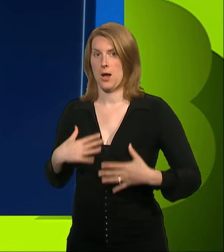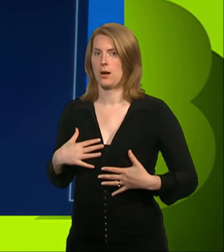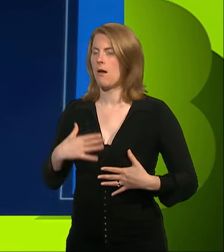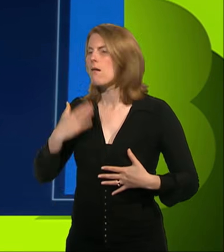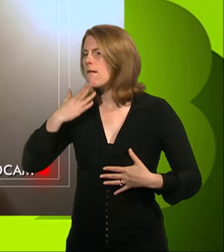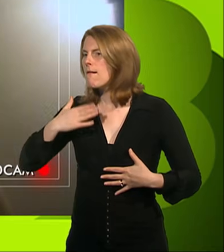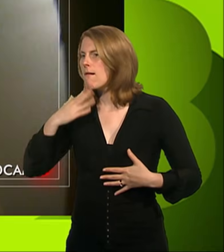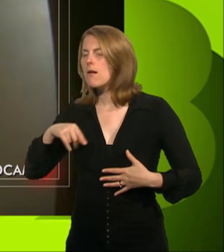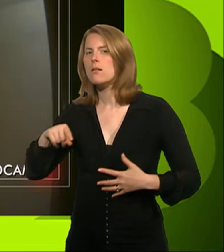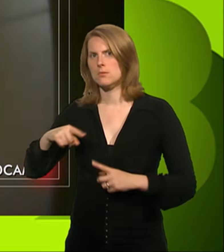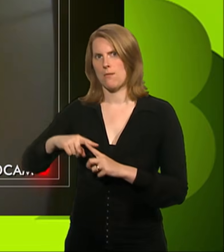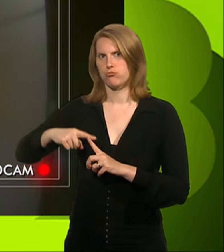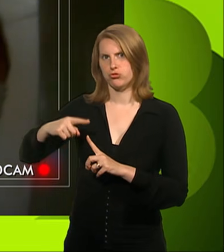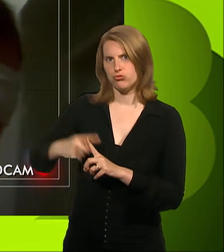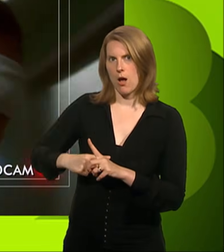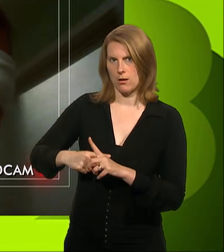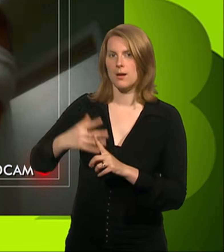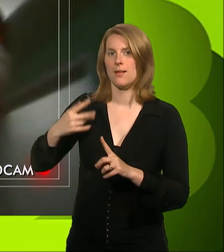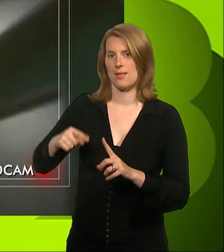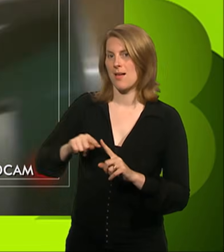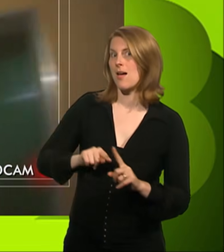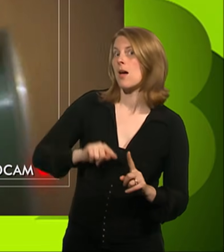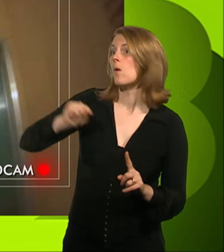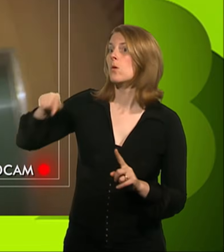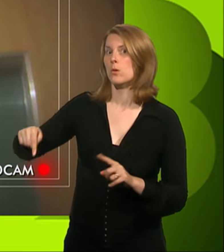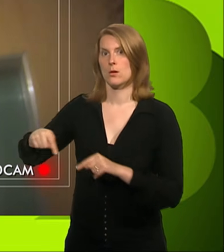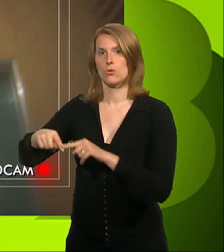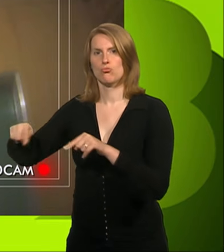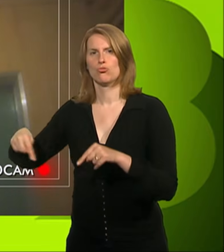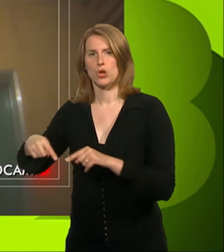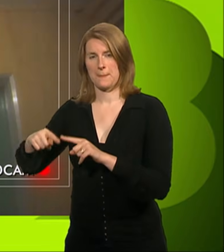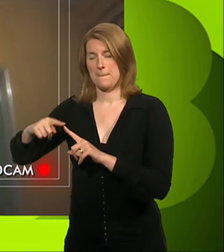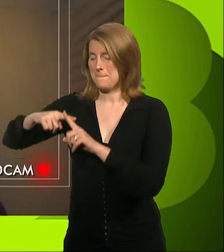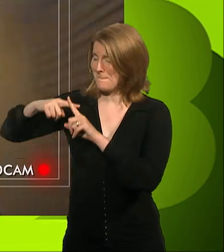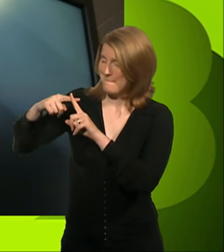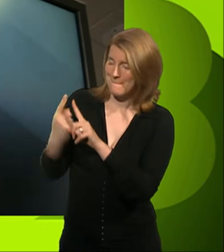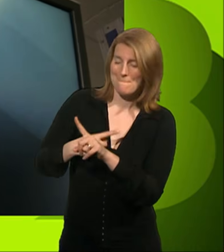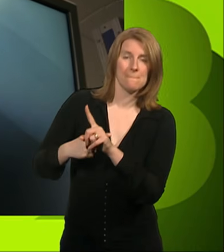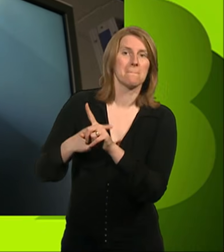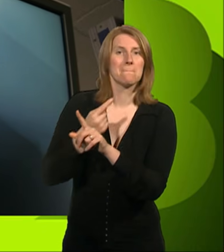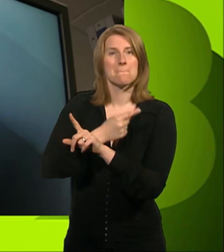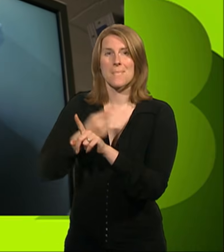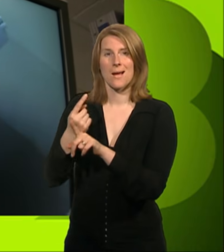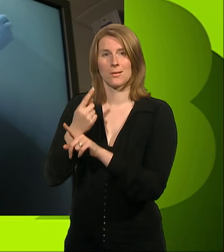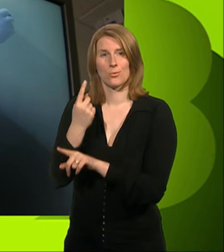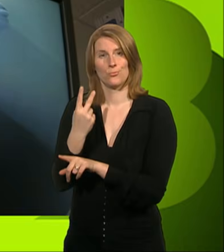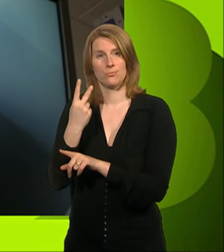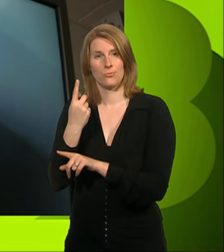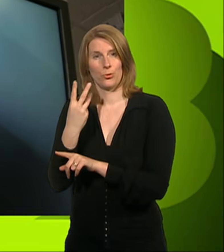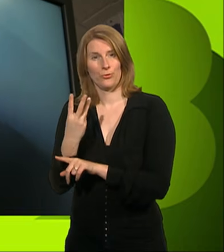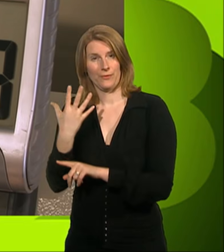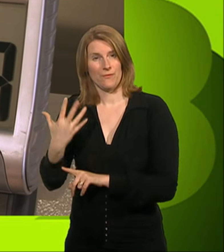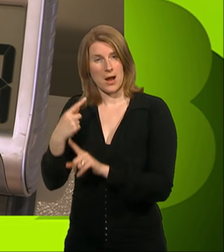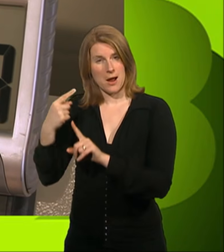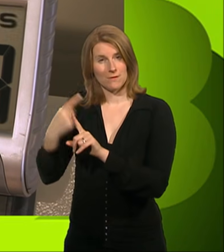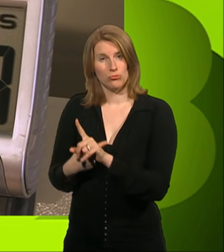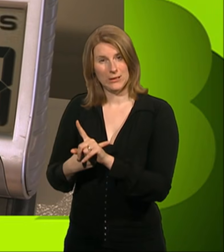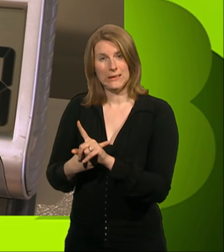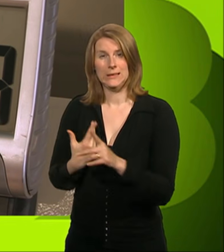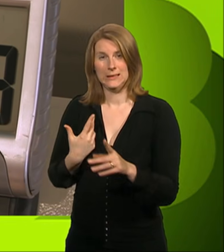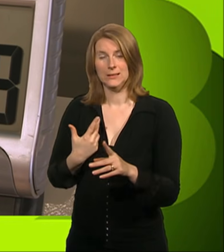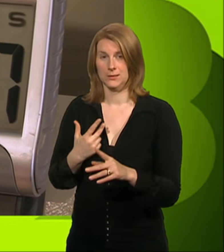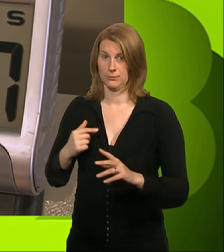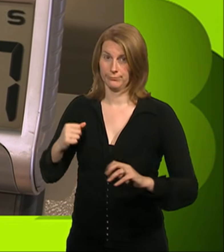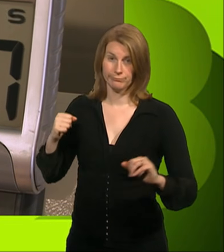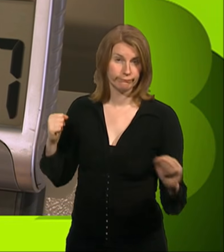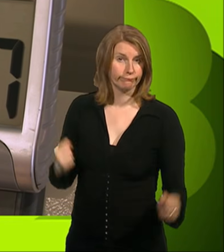as cold. Minus 135, here I come. Oh! Okay. It's so cold